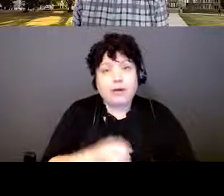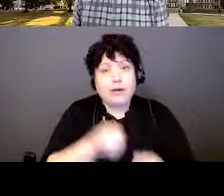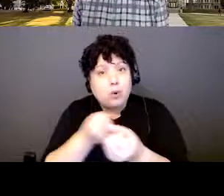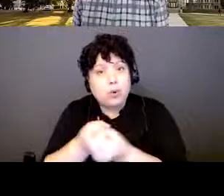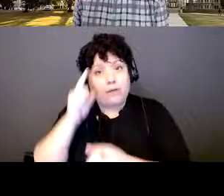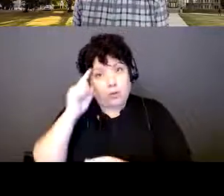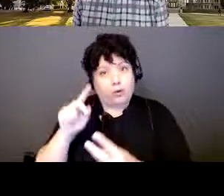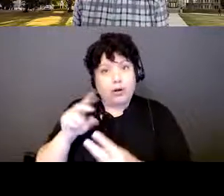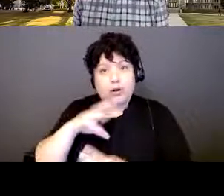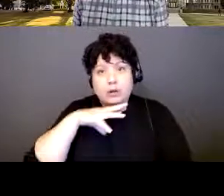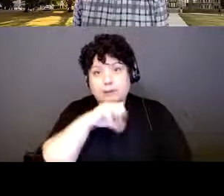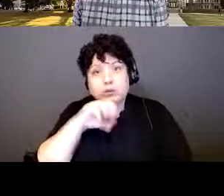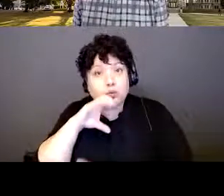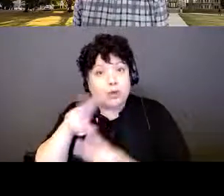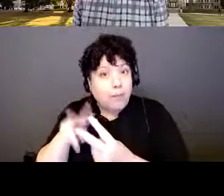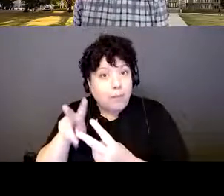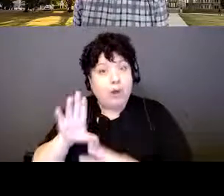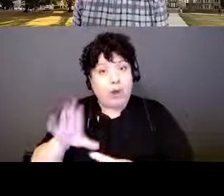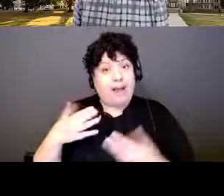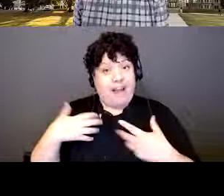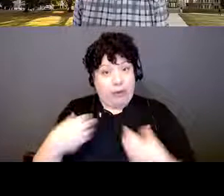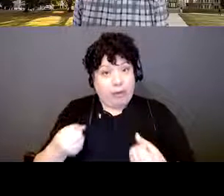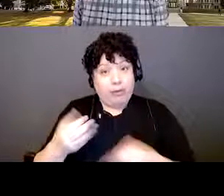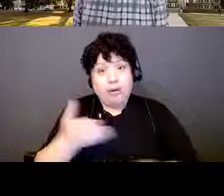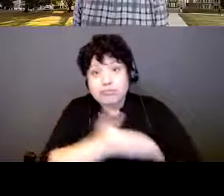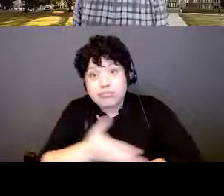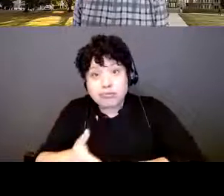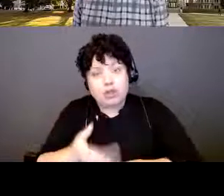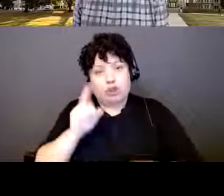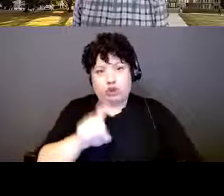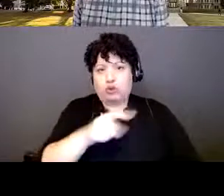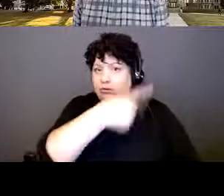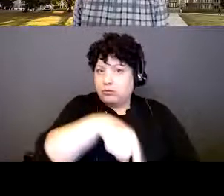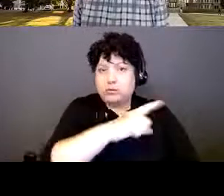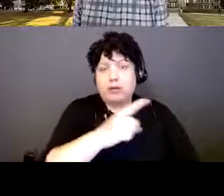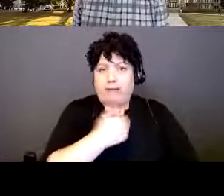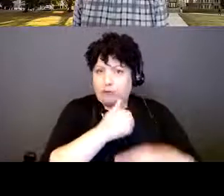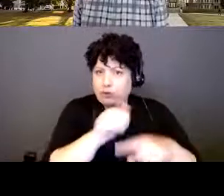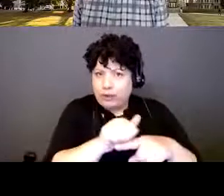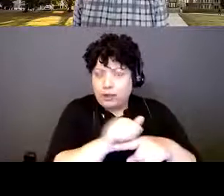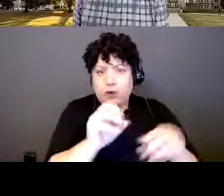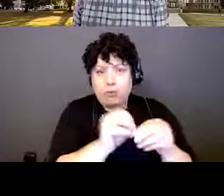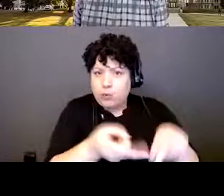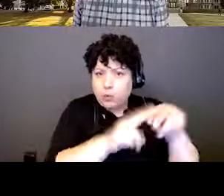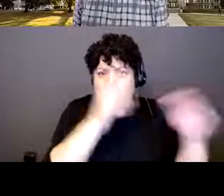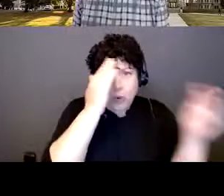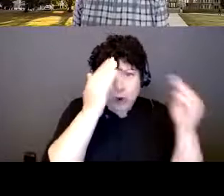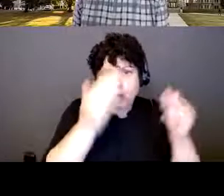couples with declining or poor health should receive enhanced education and training about their increased risk of intimate